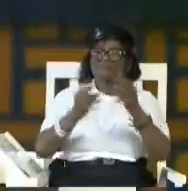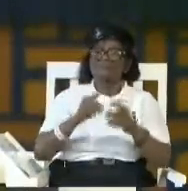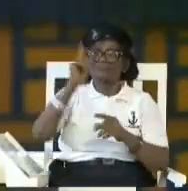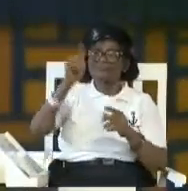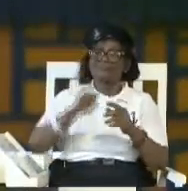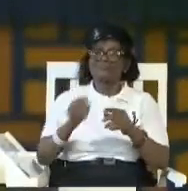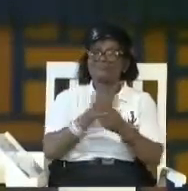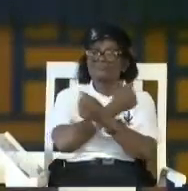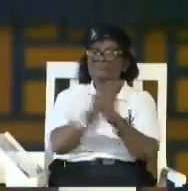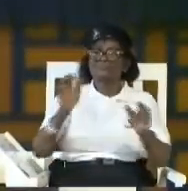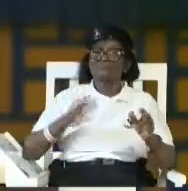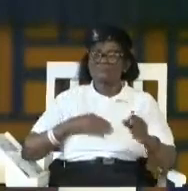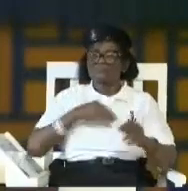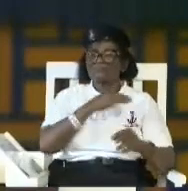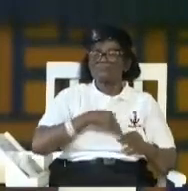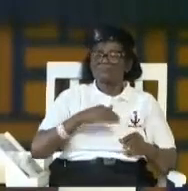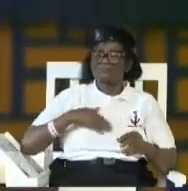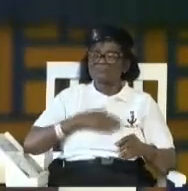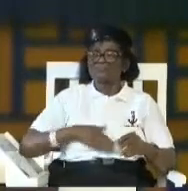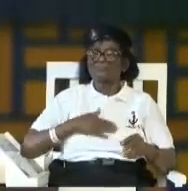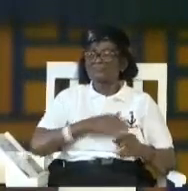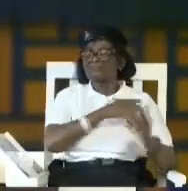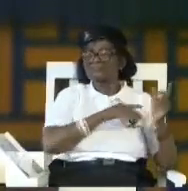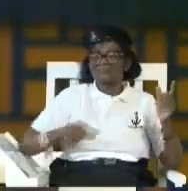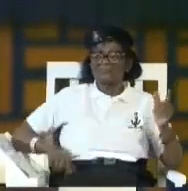Lord, save my soul.